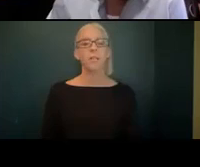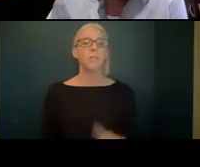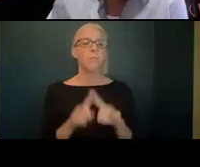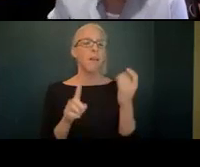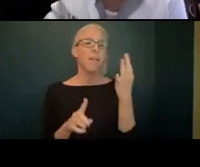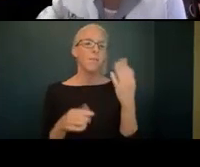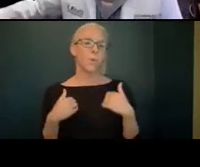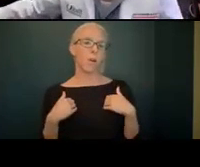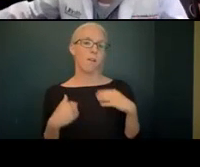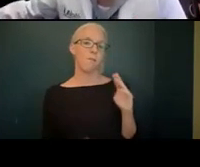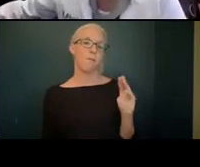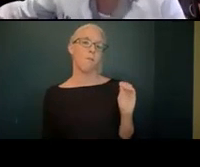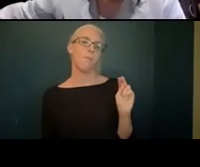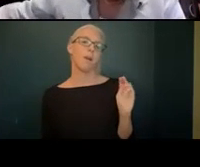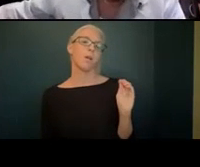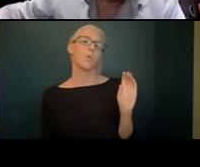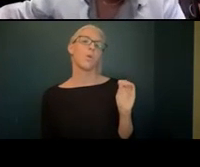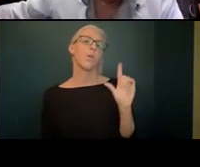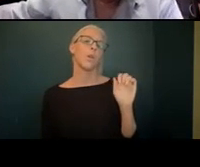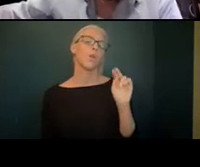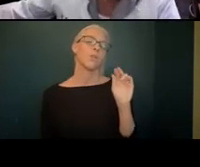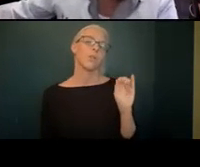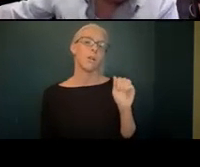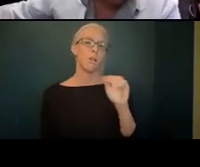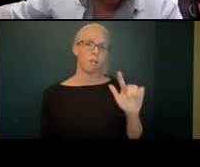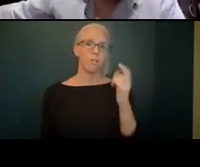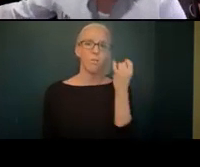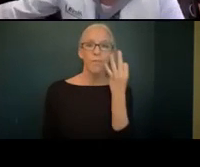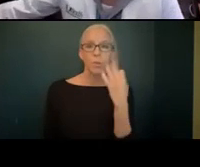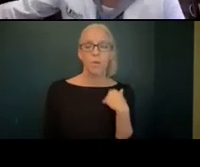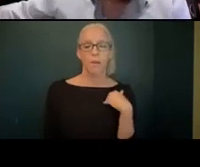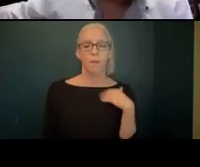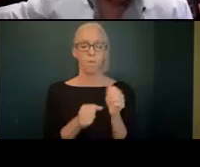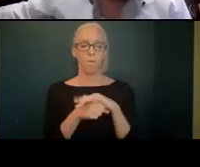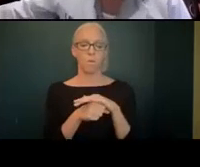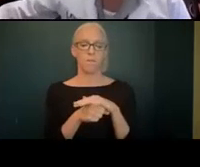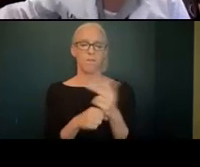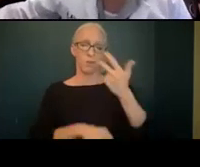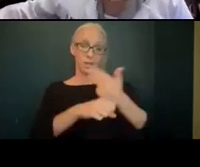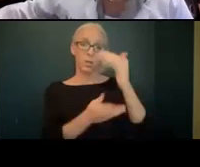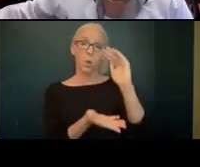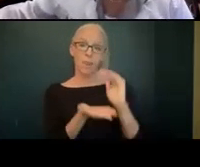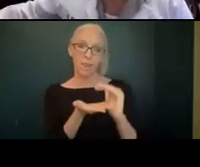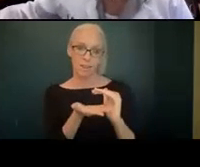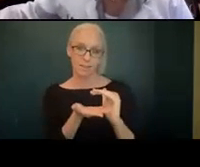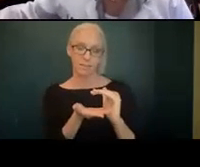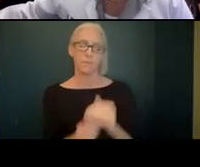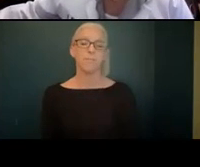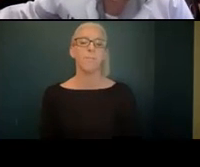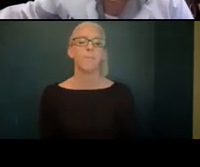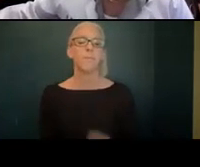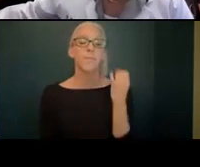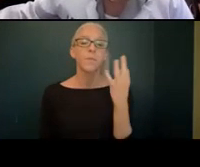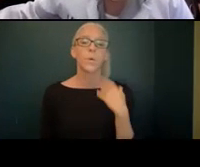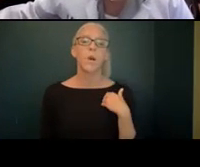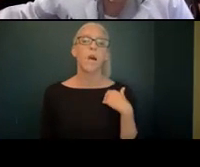COVID outpatient that had COVID for 3 days or less on average. And of those that got the cocktail infusion